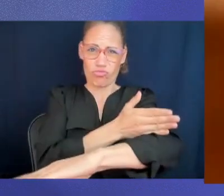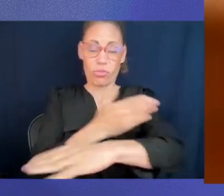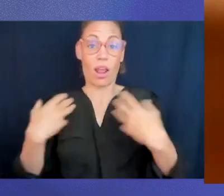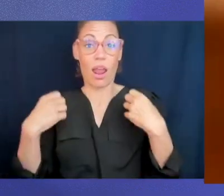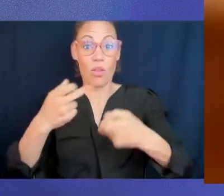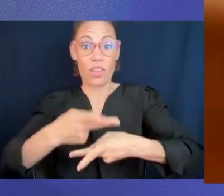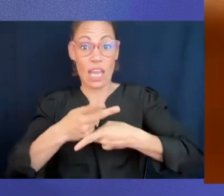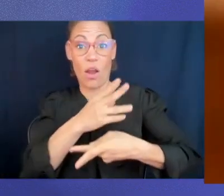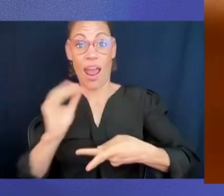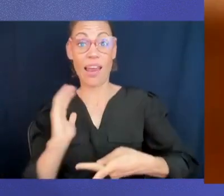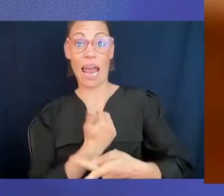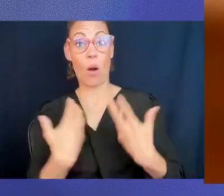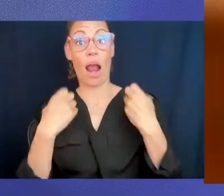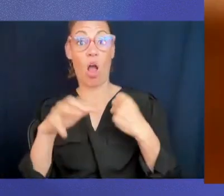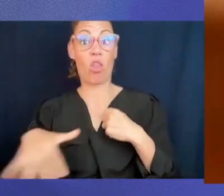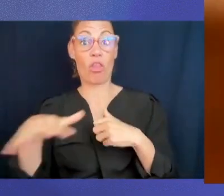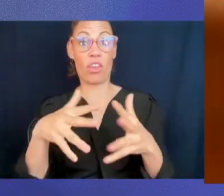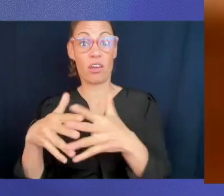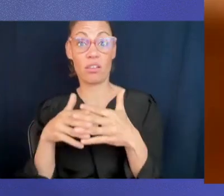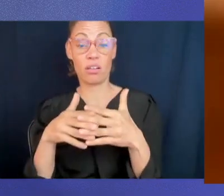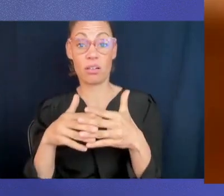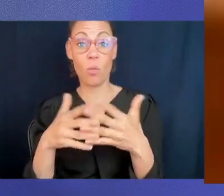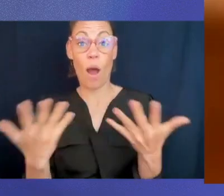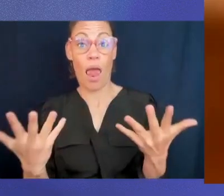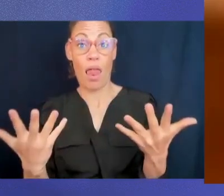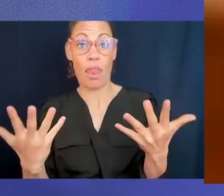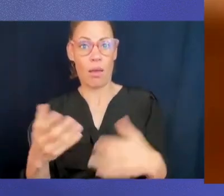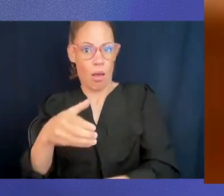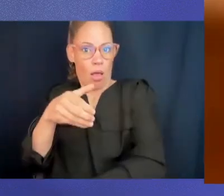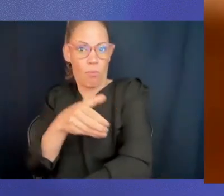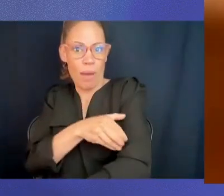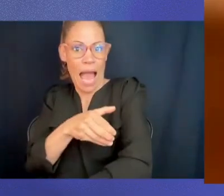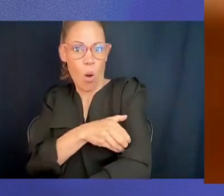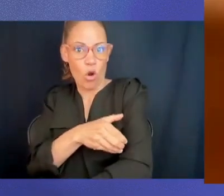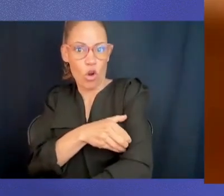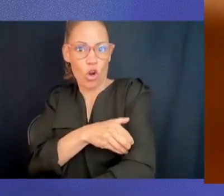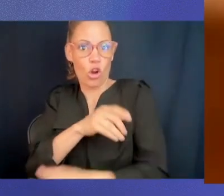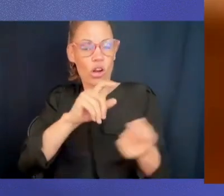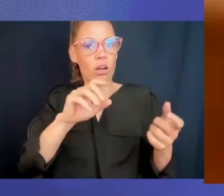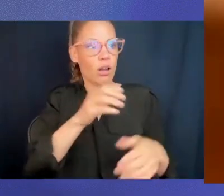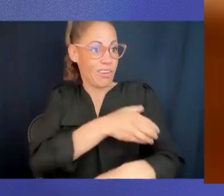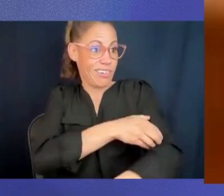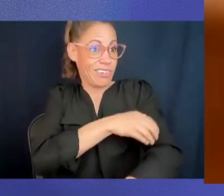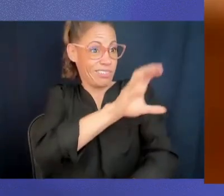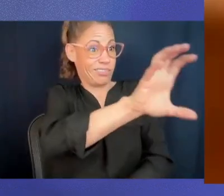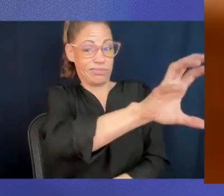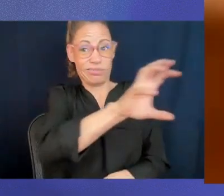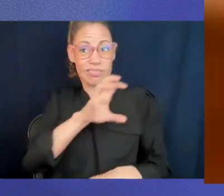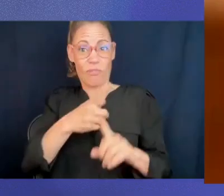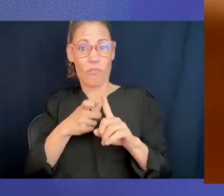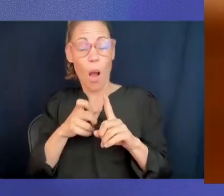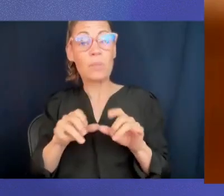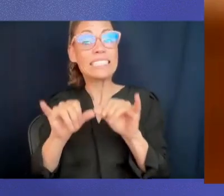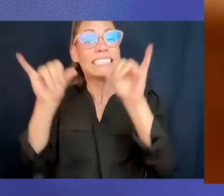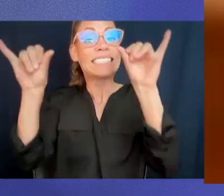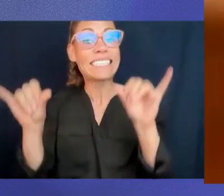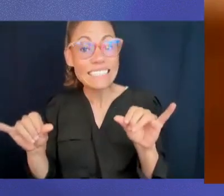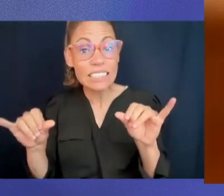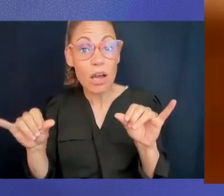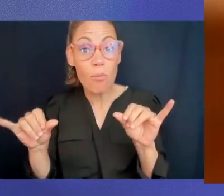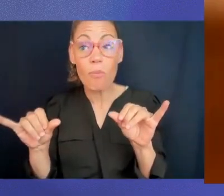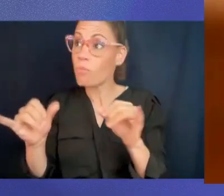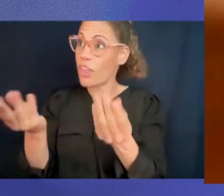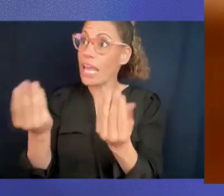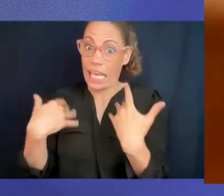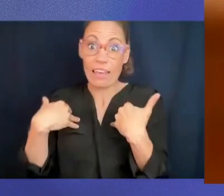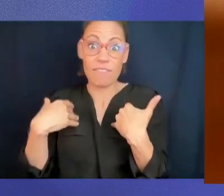would say: shift the power. Shift the power from the healthcare system that gives us the care we want